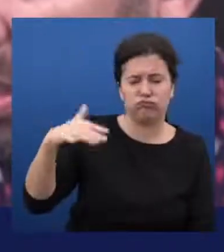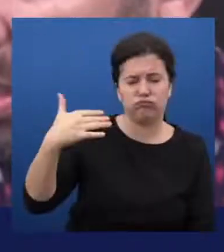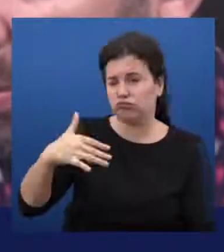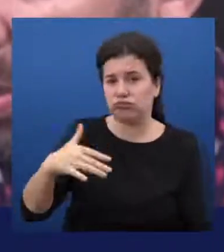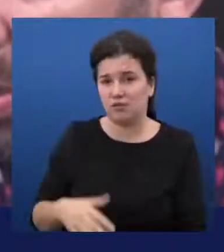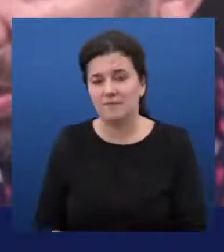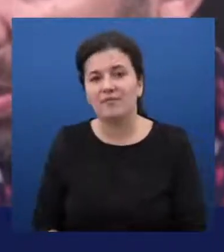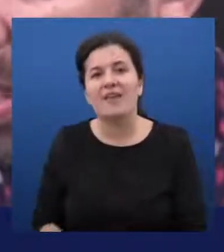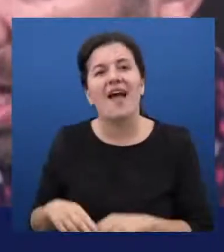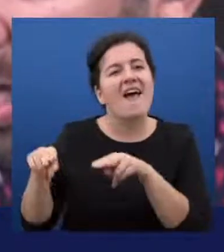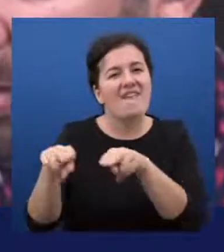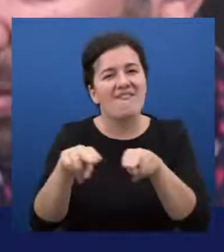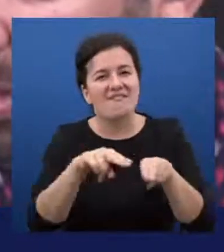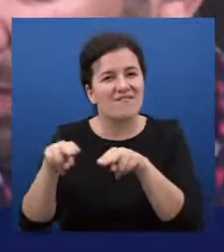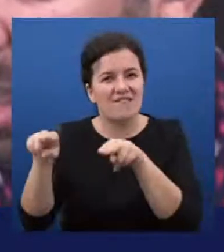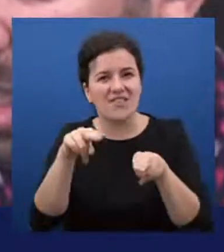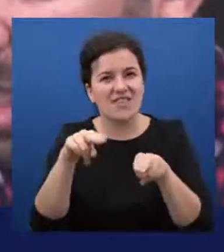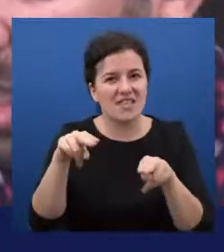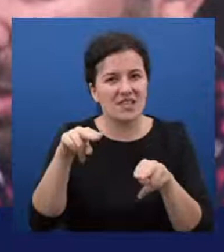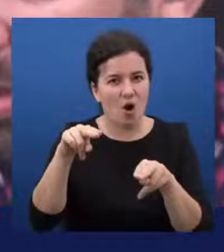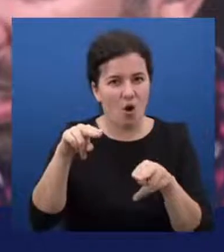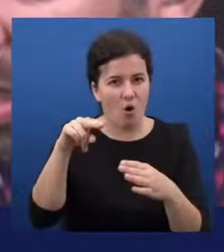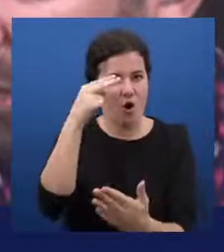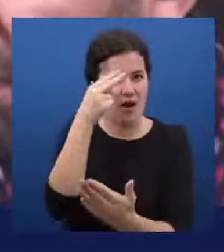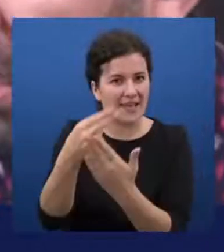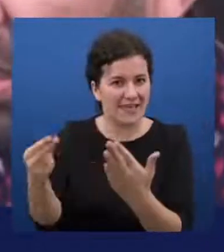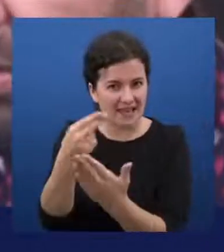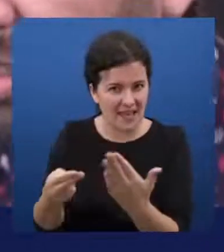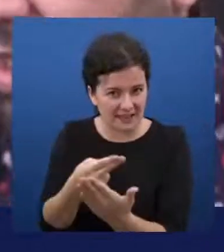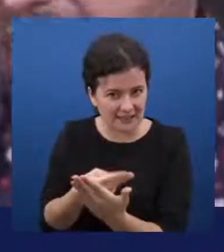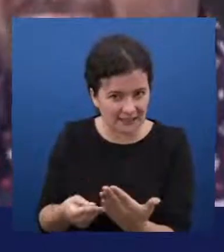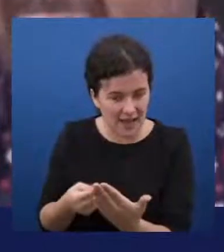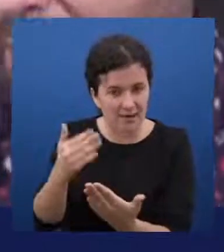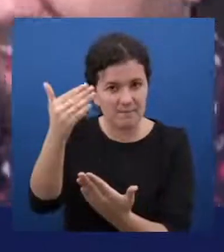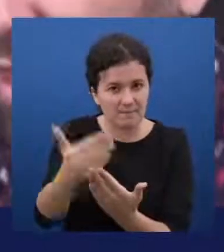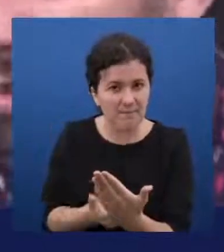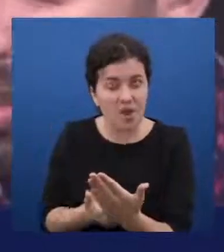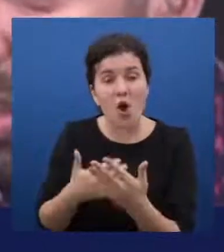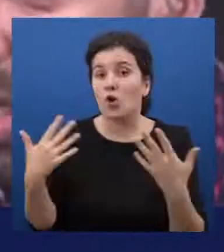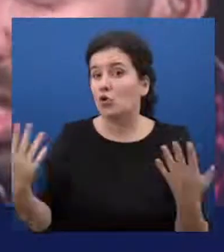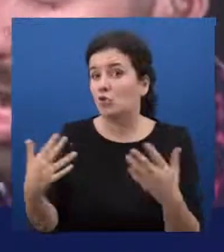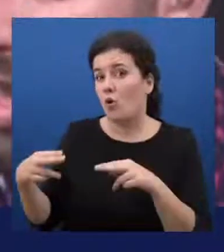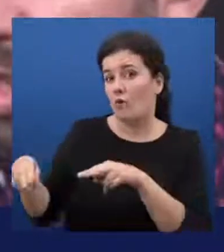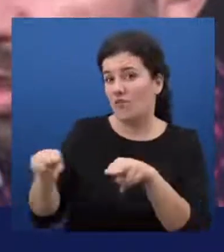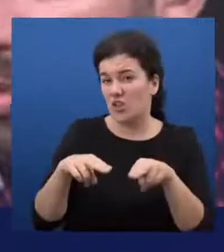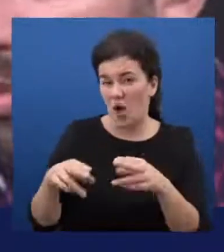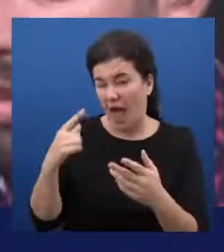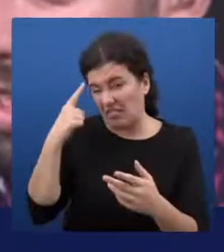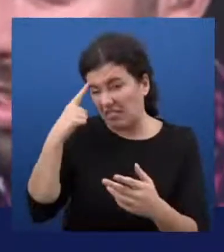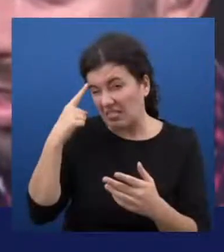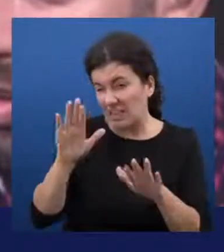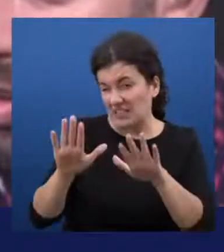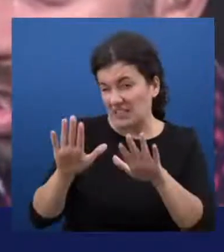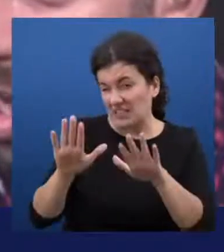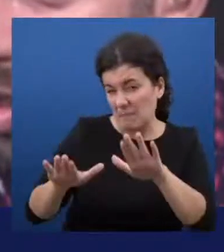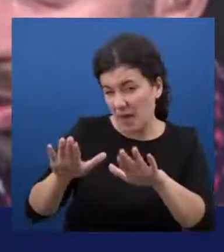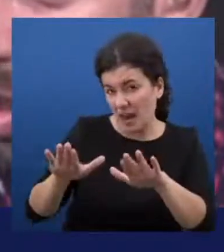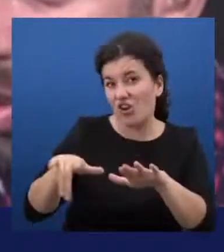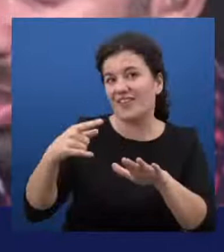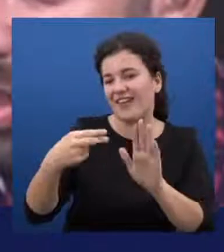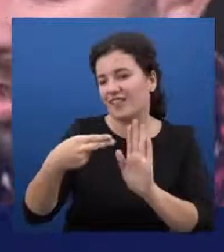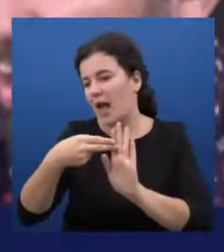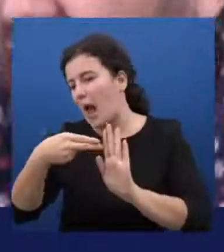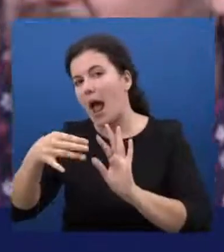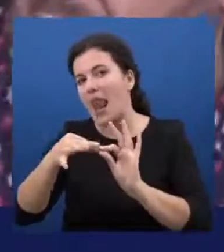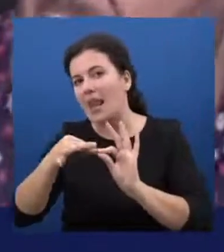Indexer, and put that up, vi.microsoft.com, for video, because it seems like it'd be similar. And then they put up some links to the other one. We